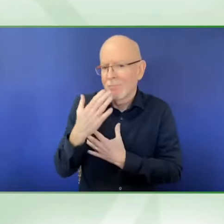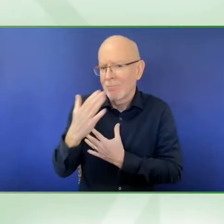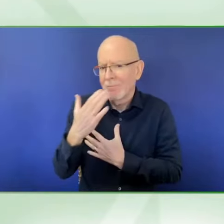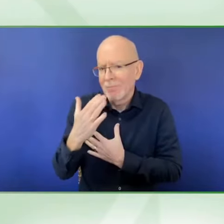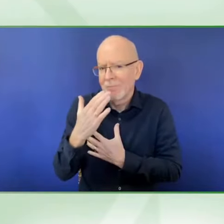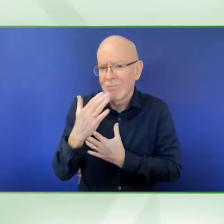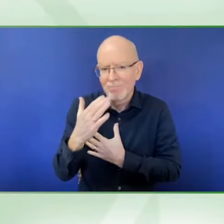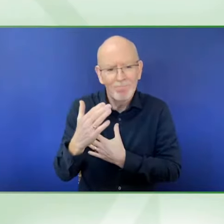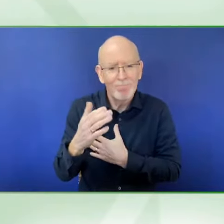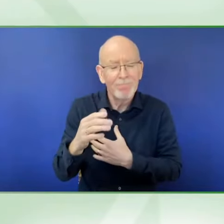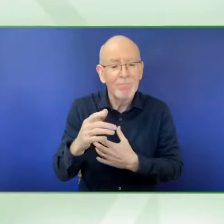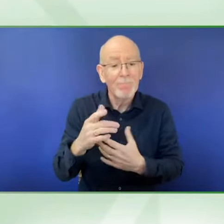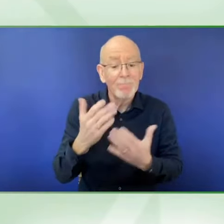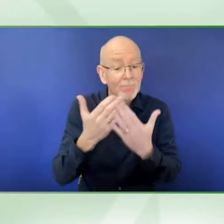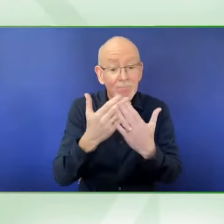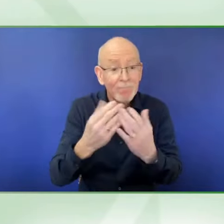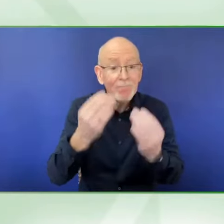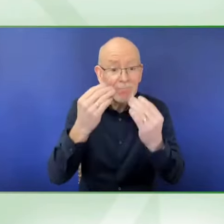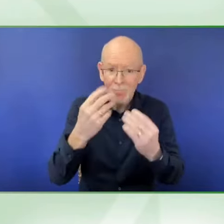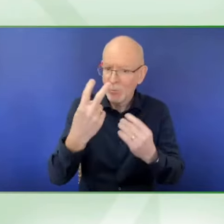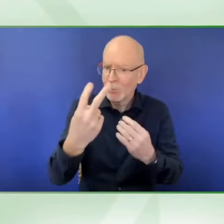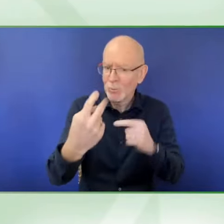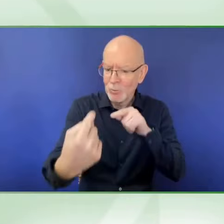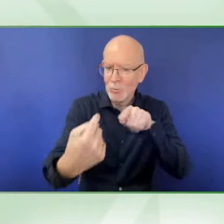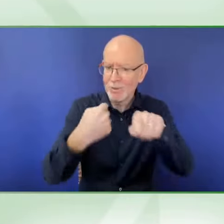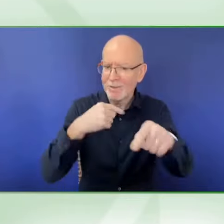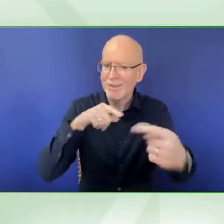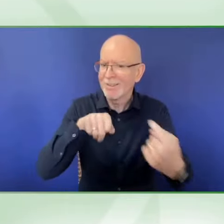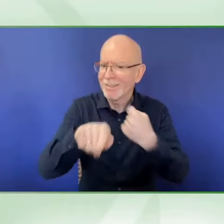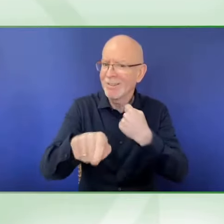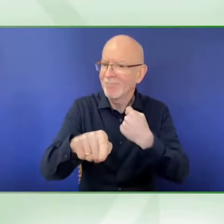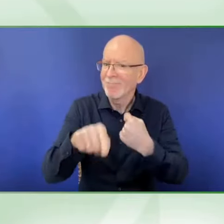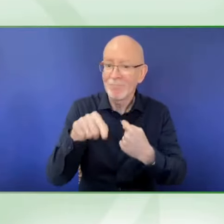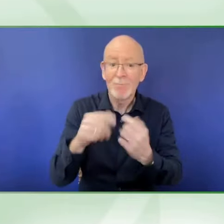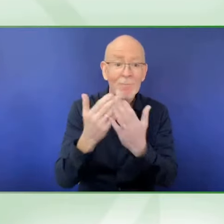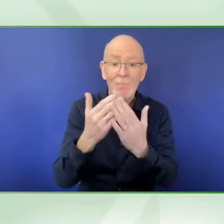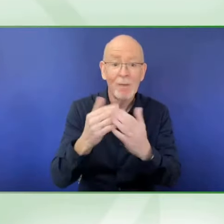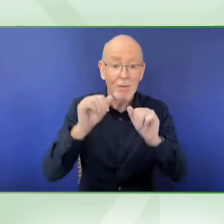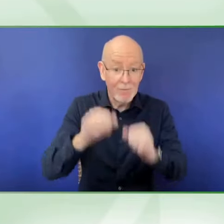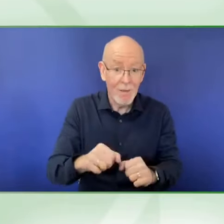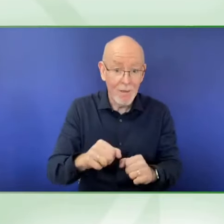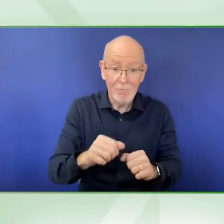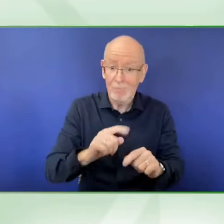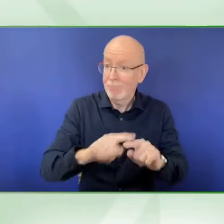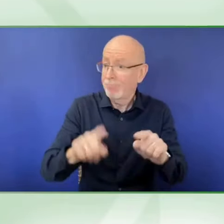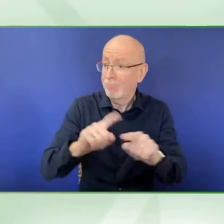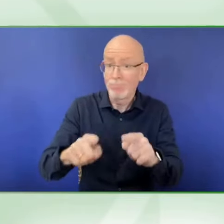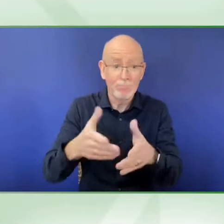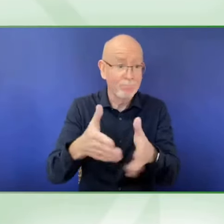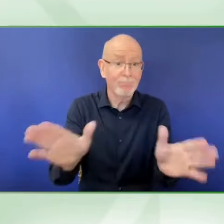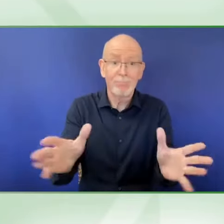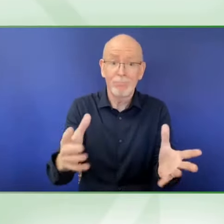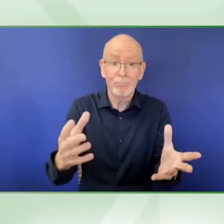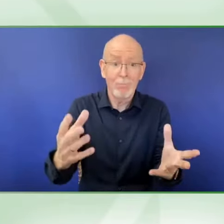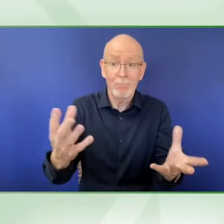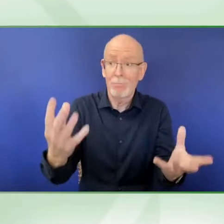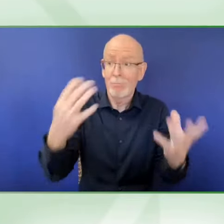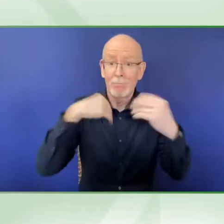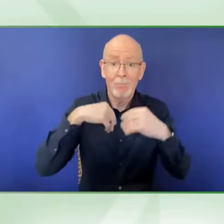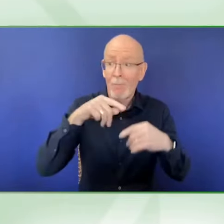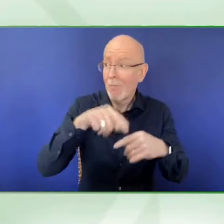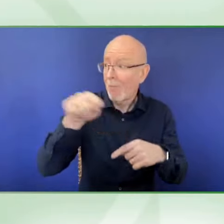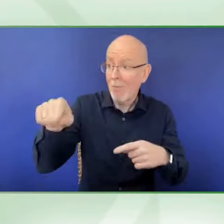up the project from being just a project for one locality to something that is perhaps regional or international? Over to